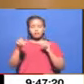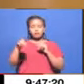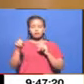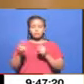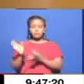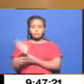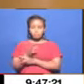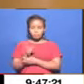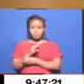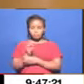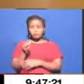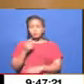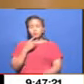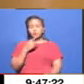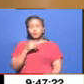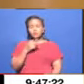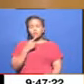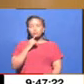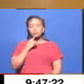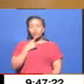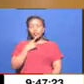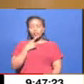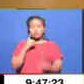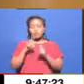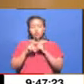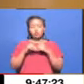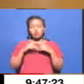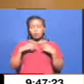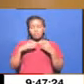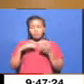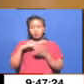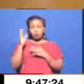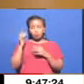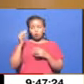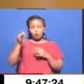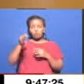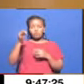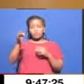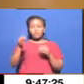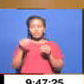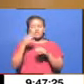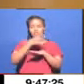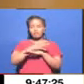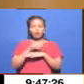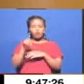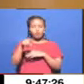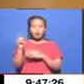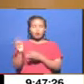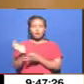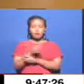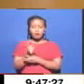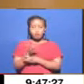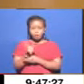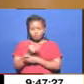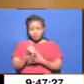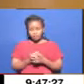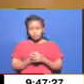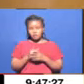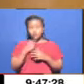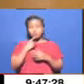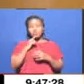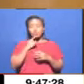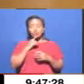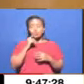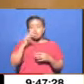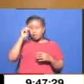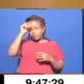in restocking the lake, which is facing a bleak future due to overfishing and undersized fishing. Turkana County Governor Josphat Nanok